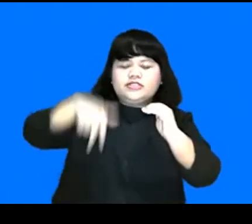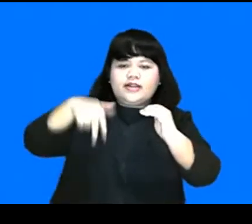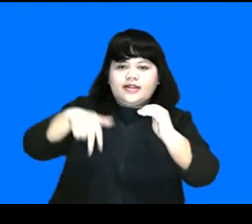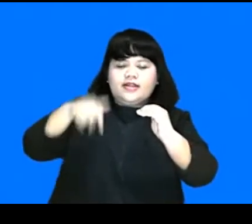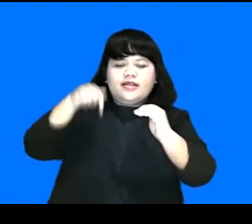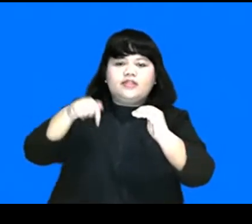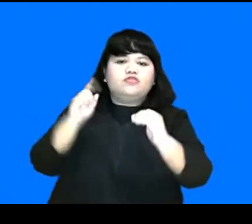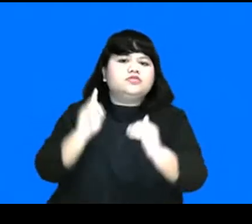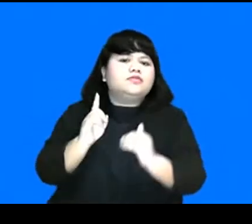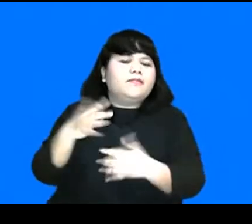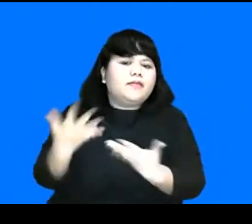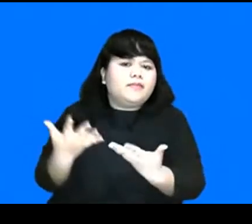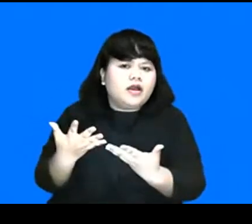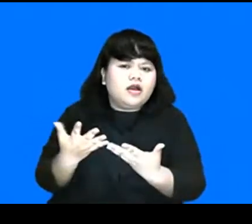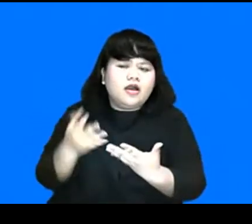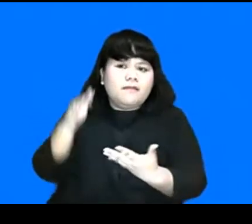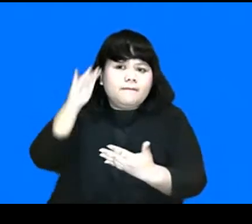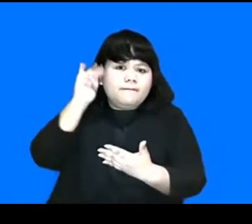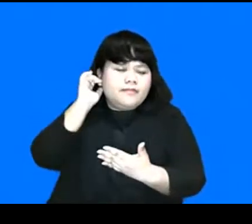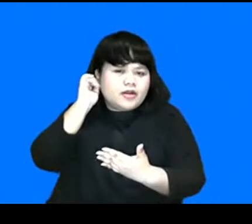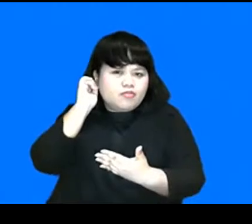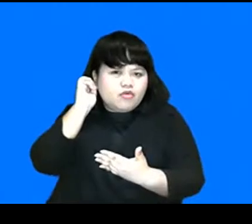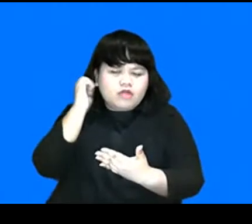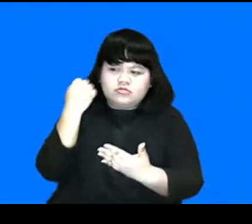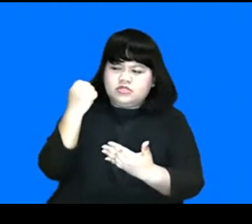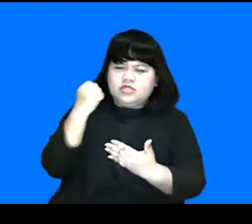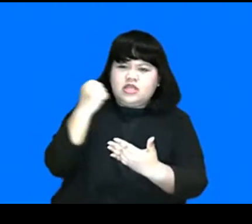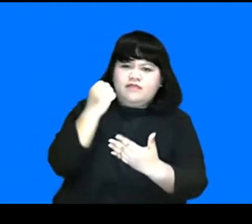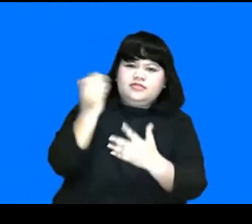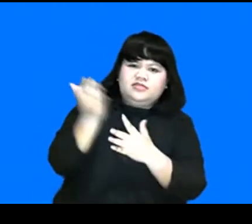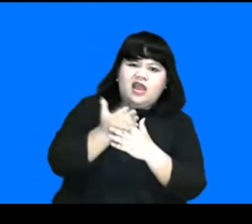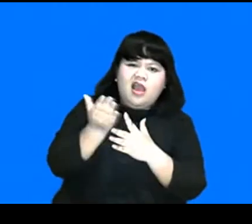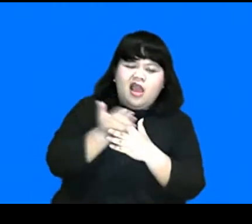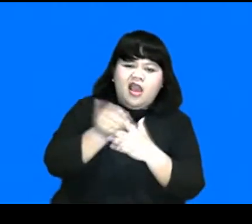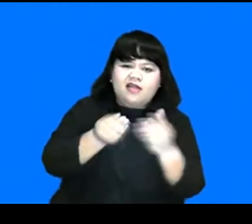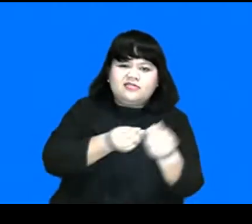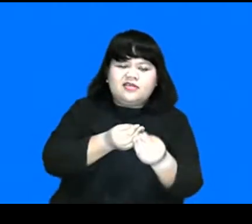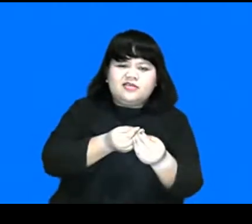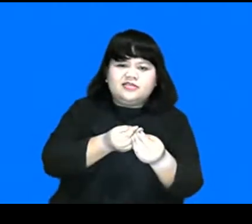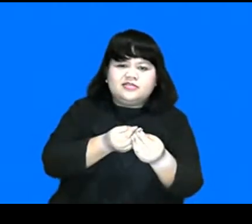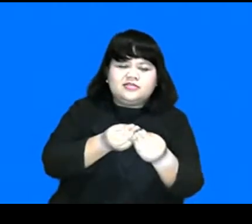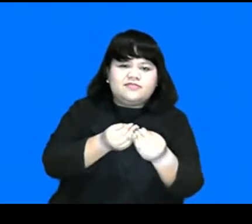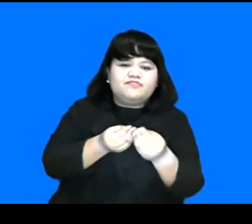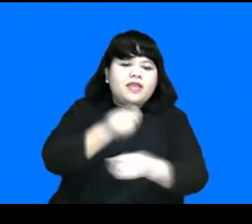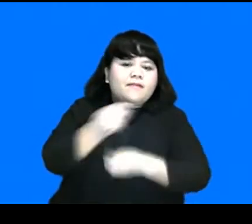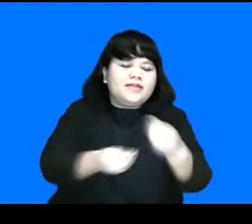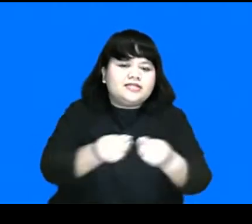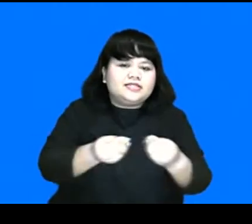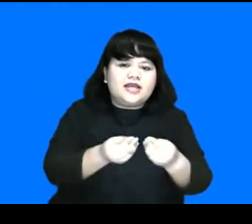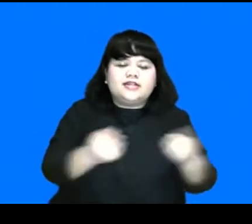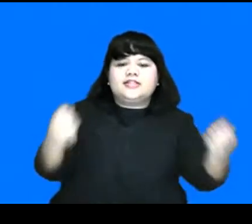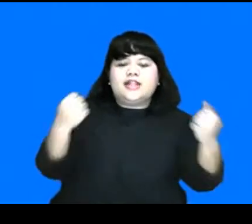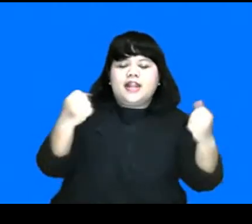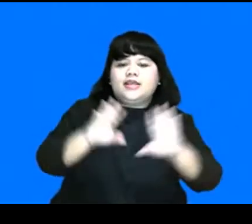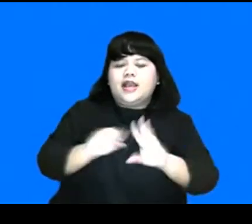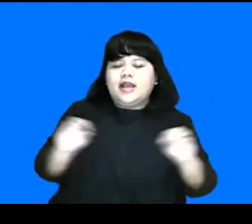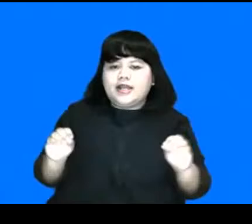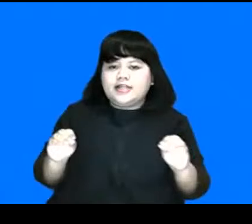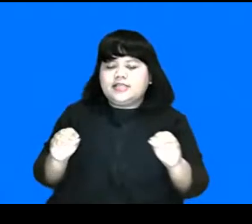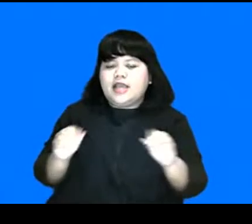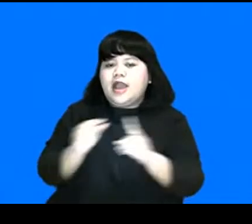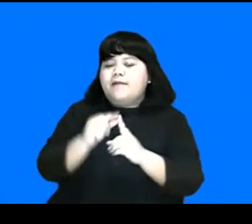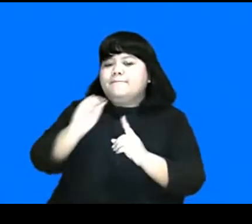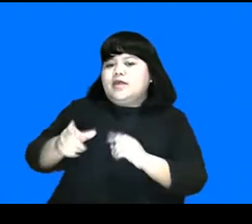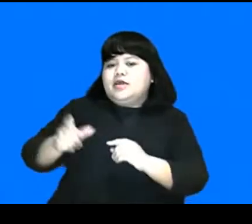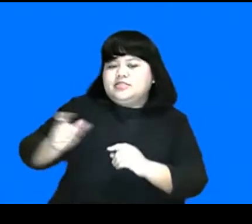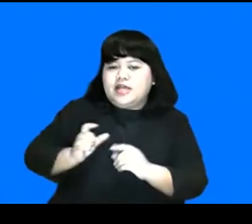to the labor market. And then the wealth tax can be one of the option how to strengthen the care